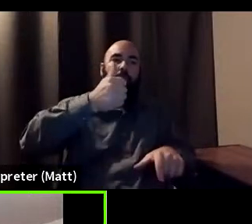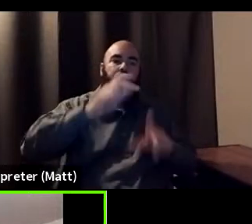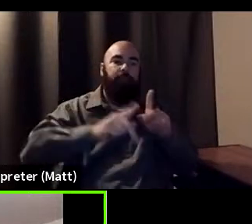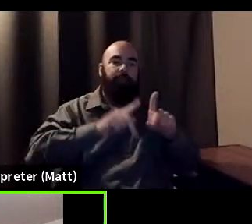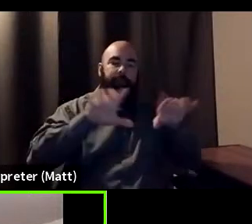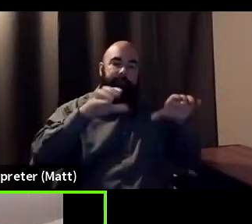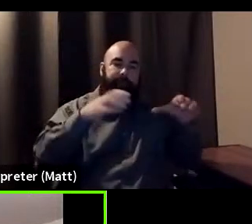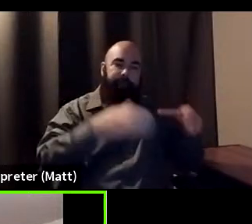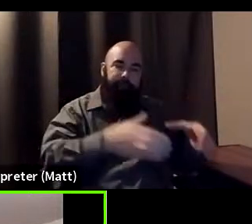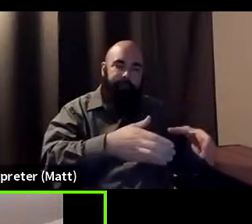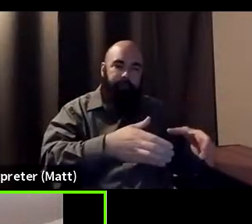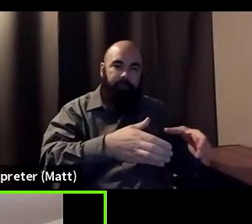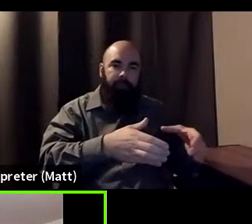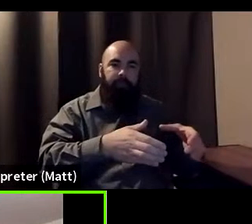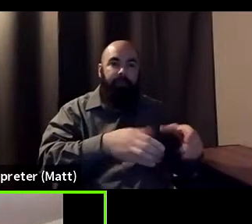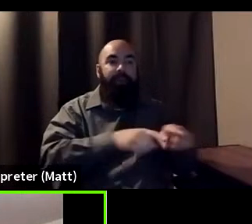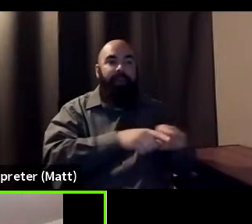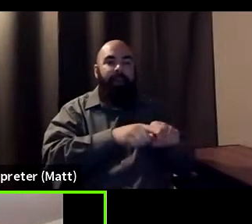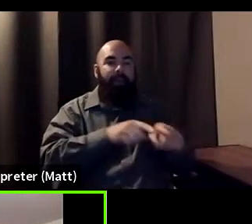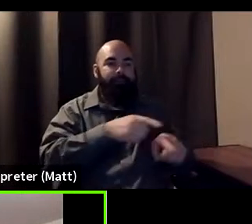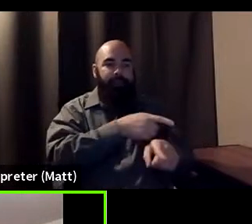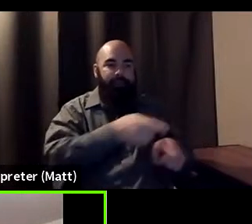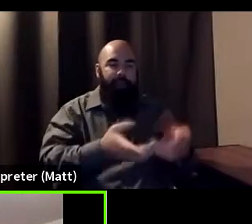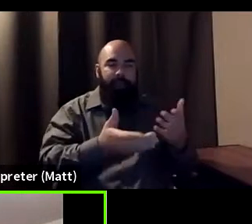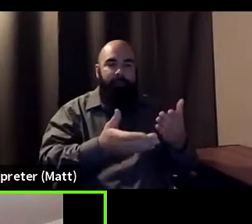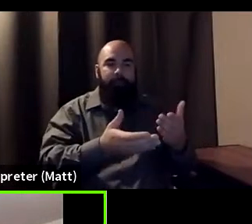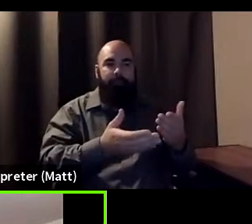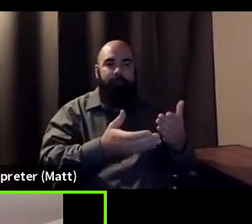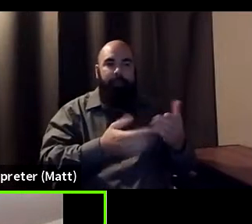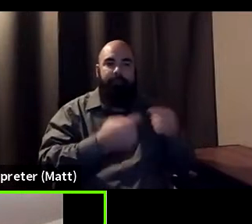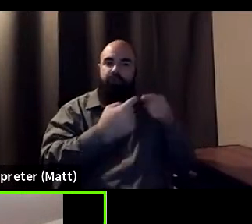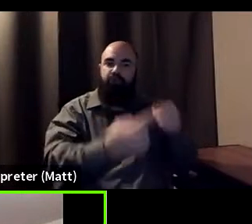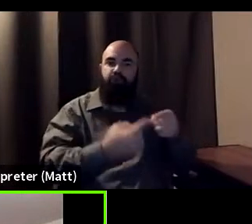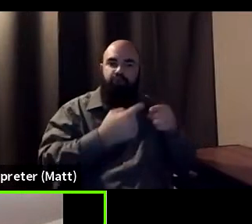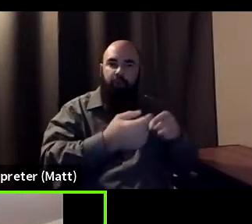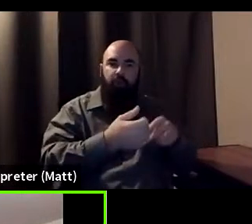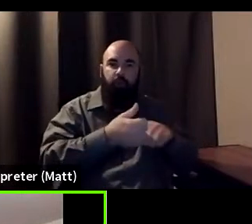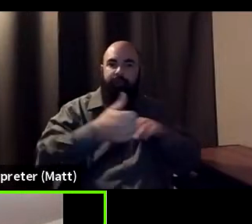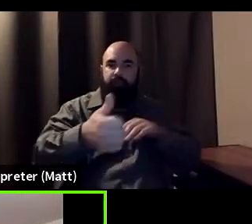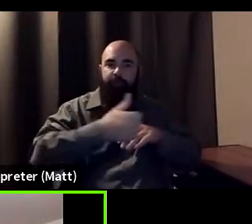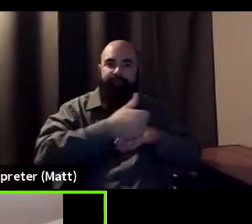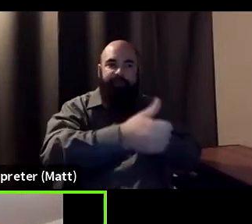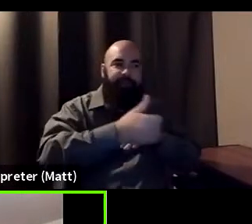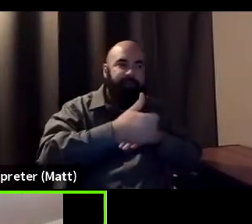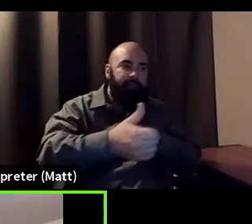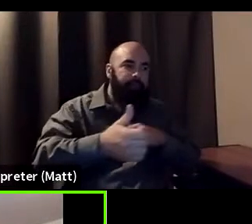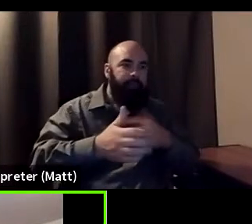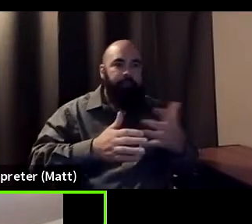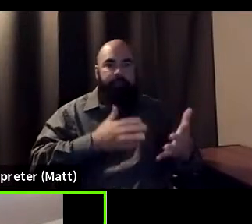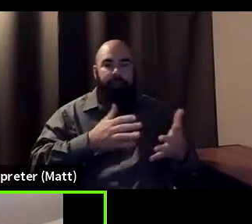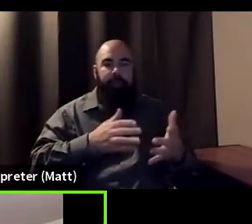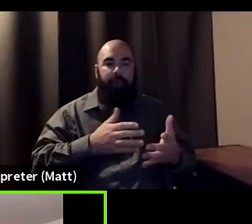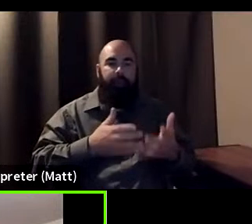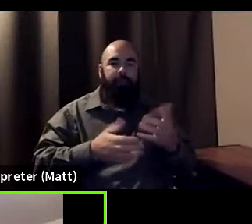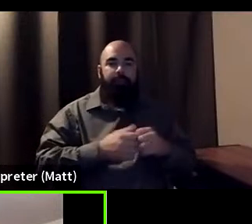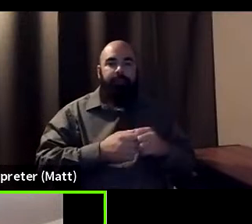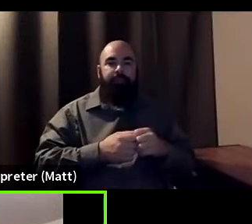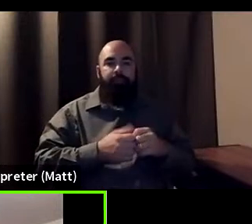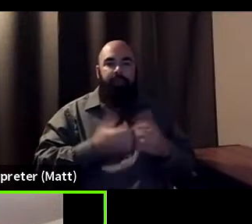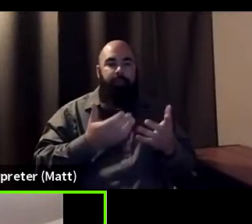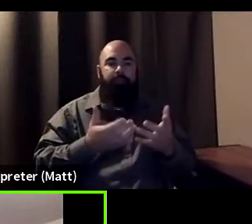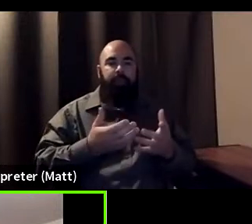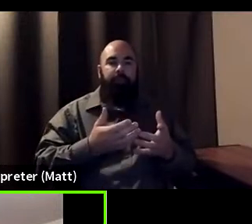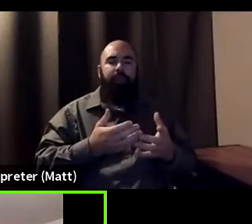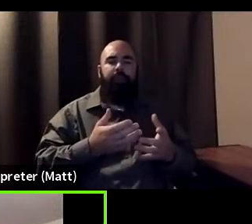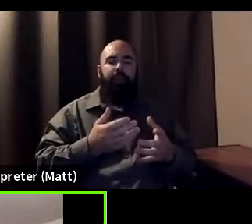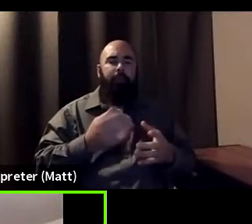our elderly population is not going to always be able to travel very easily, and that they may have more of a trusting relationship with their